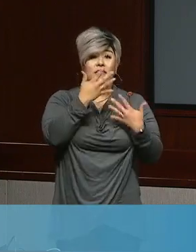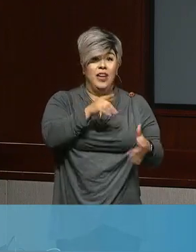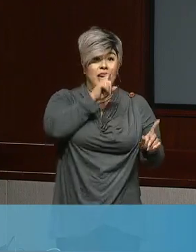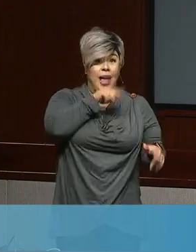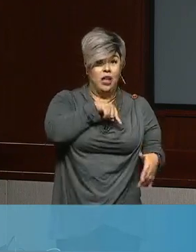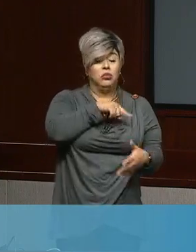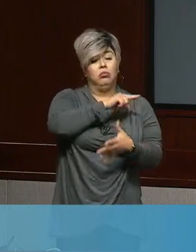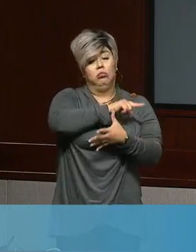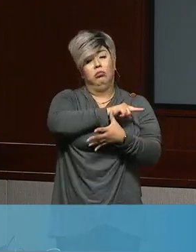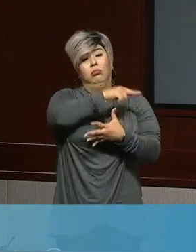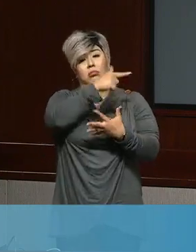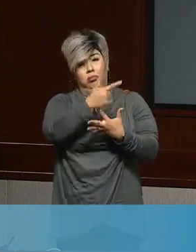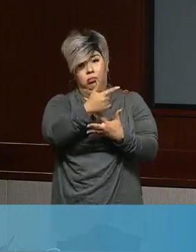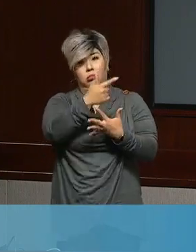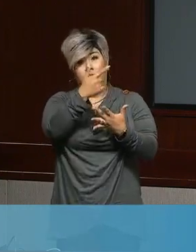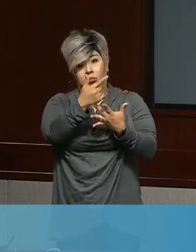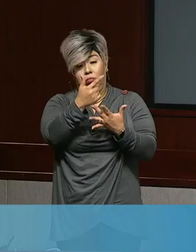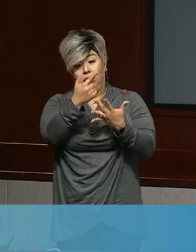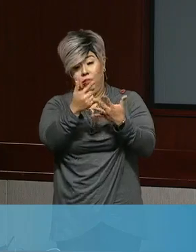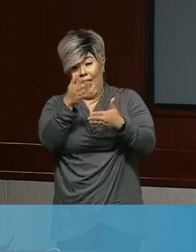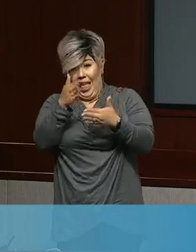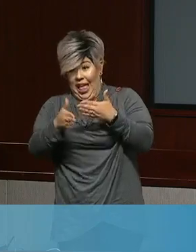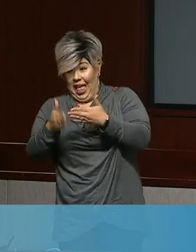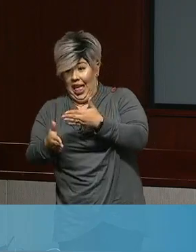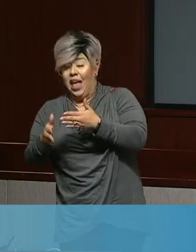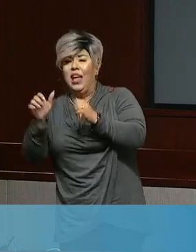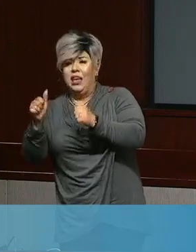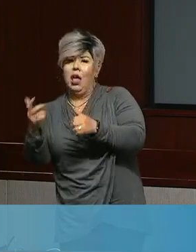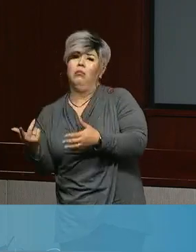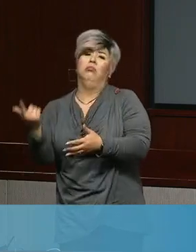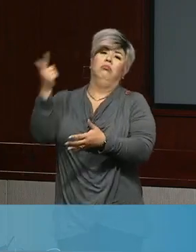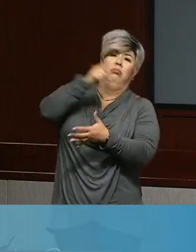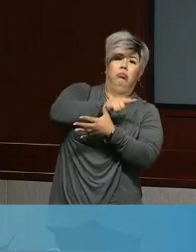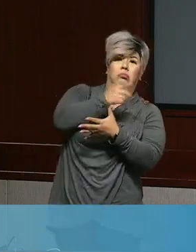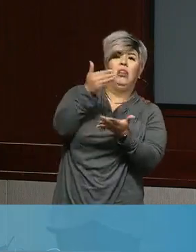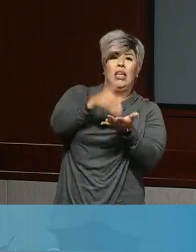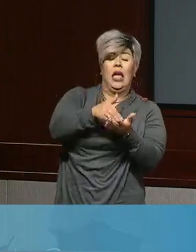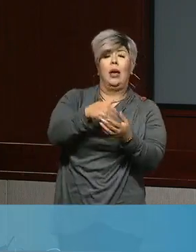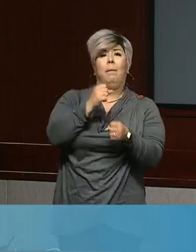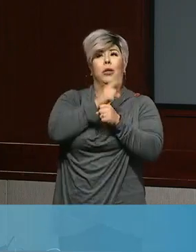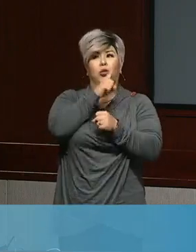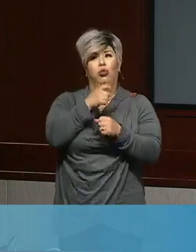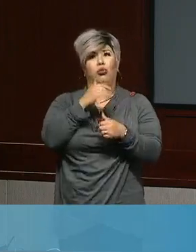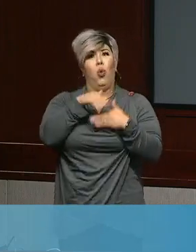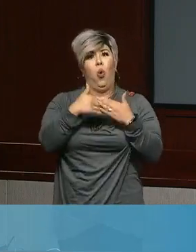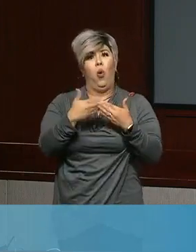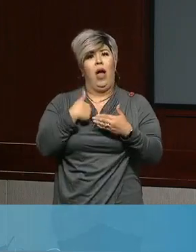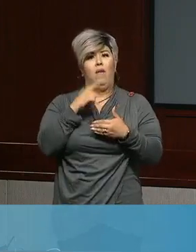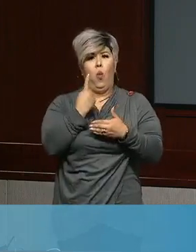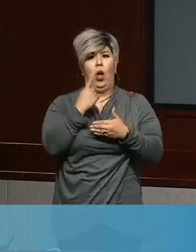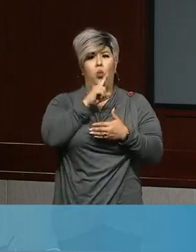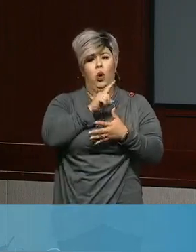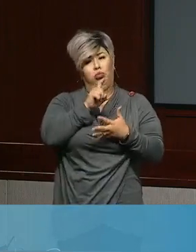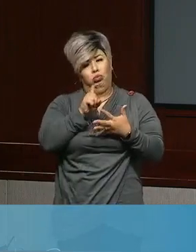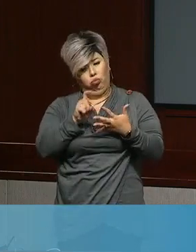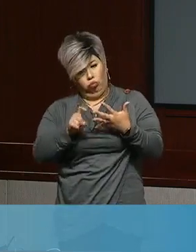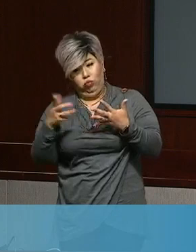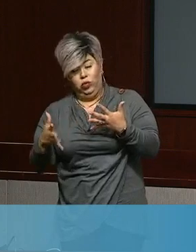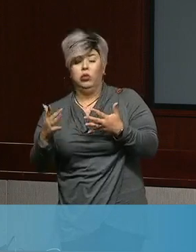on to the next outlet, and at the end we will come back for any follow-ups. That way everybody has a chance to get their initial question out, and